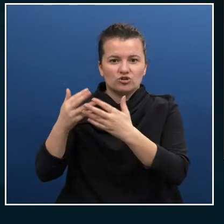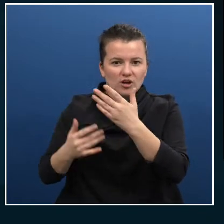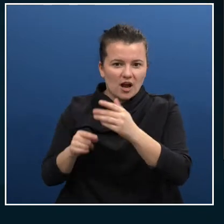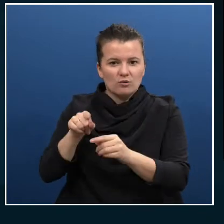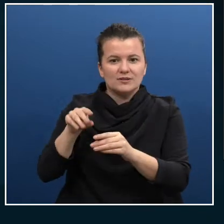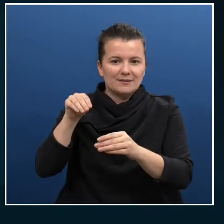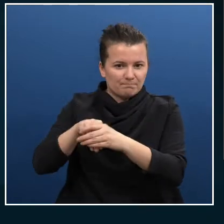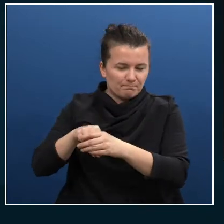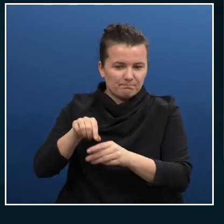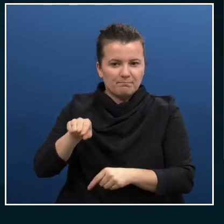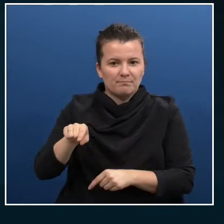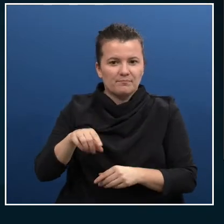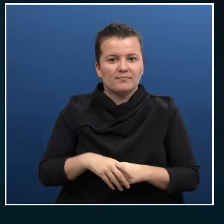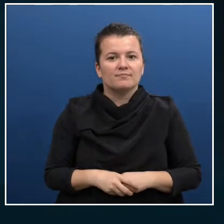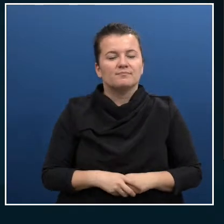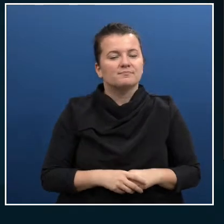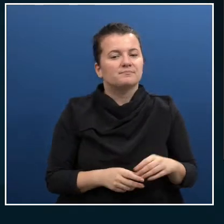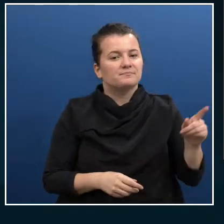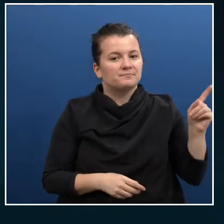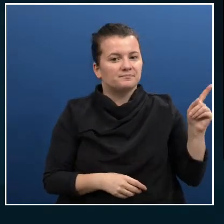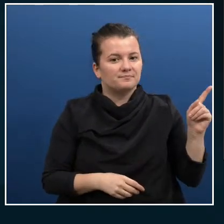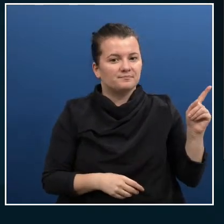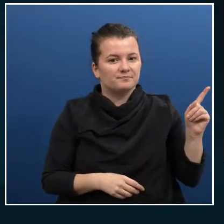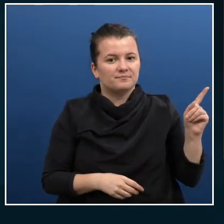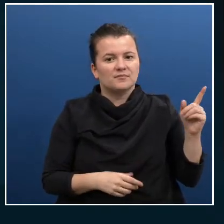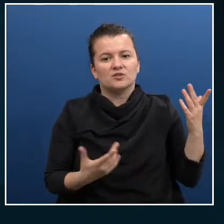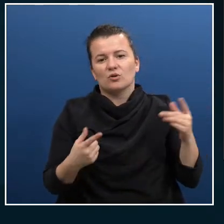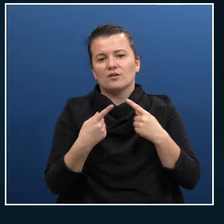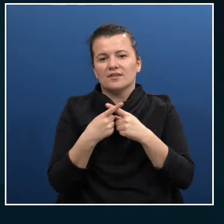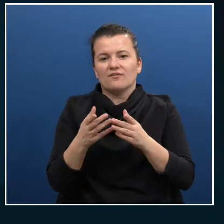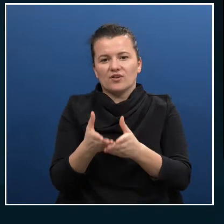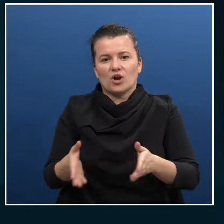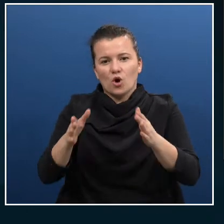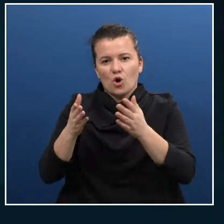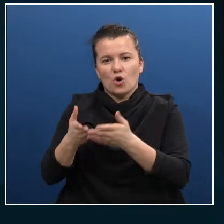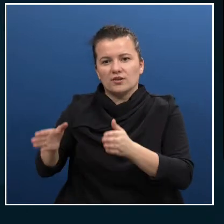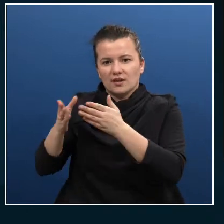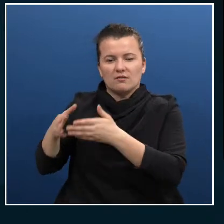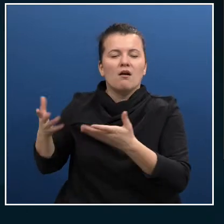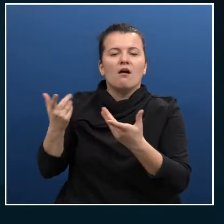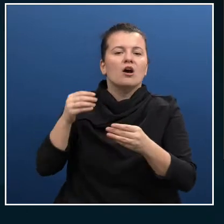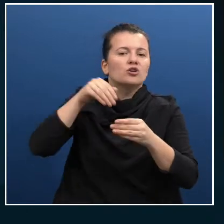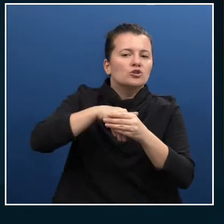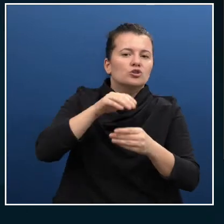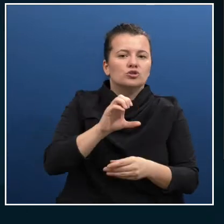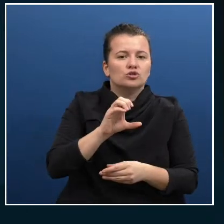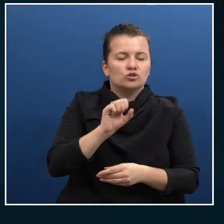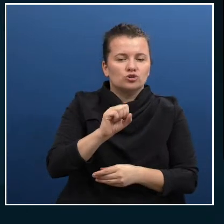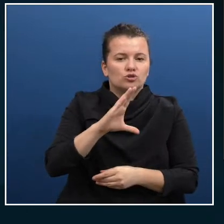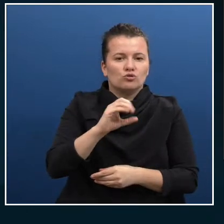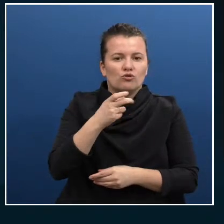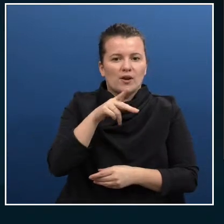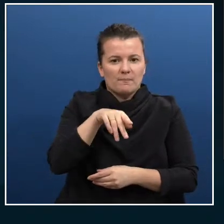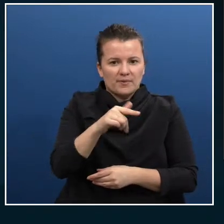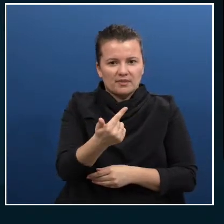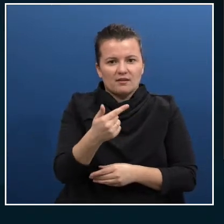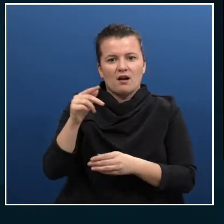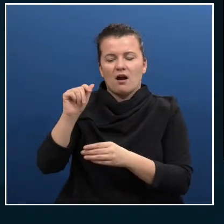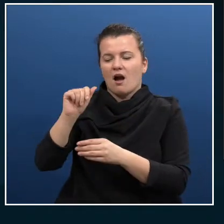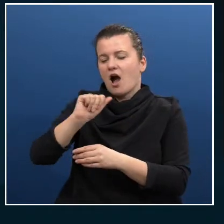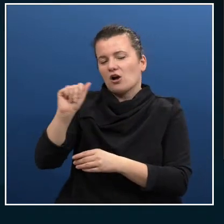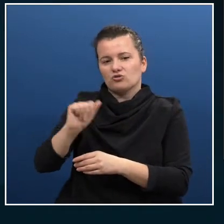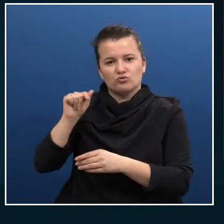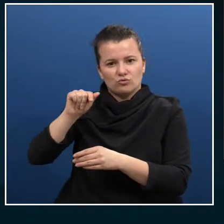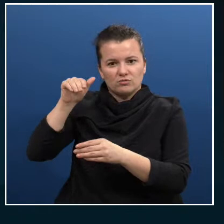and inside those storage accounts, different containers have been created for my scripts and for my Azure Image Builder software. I